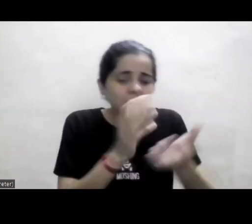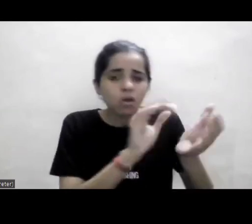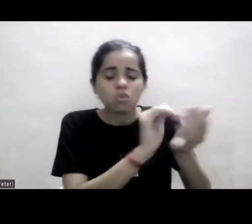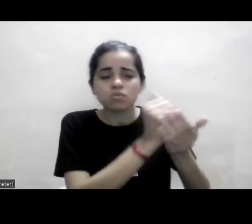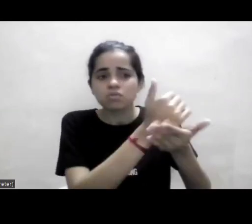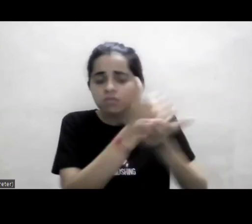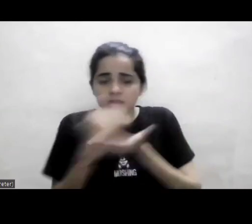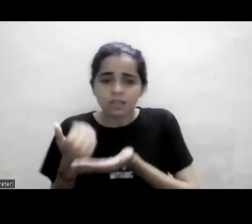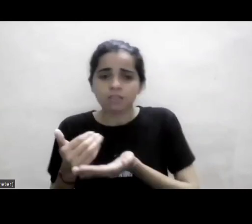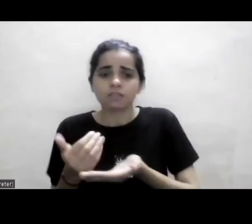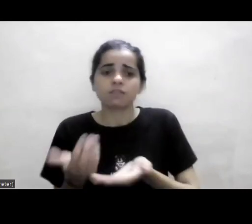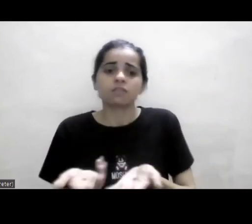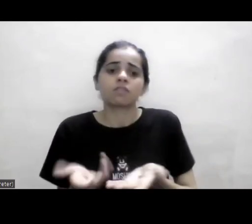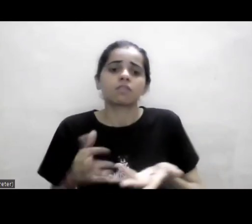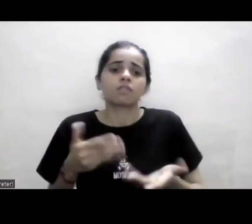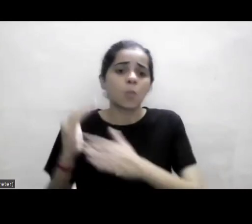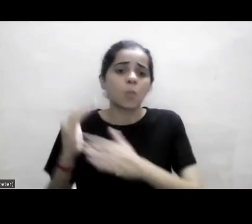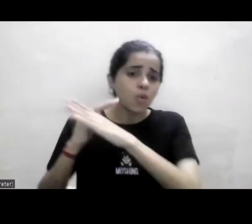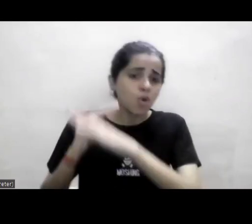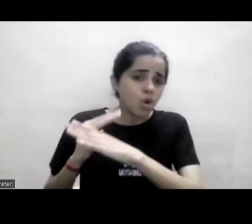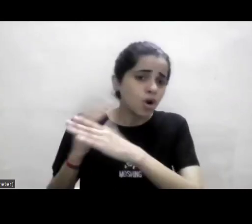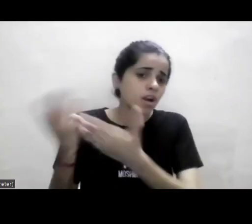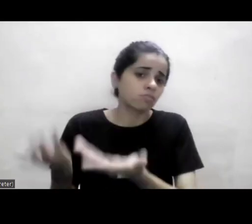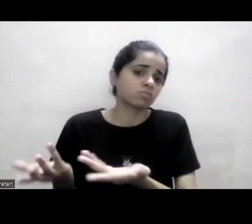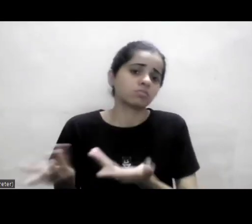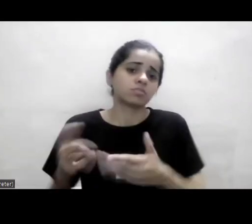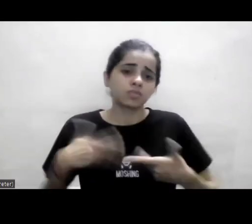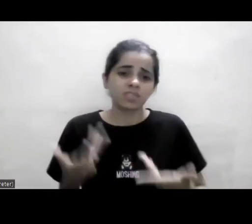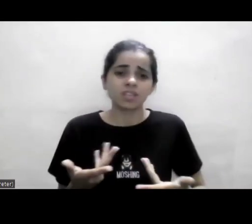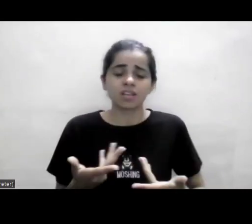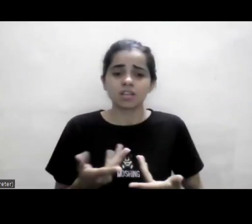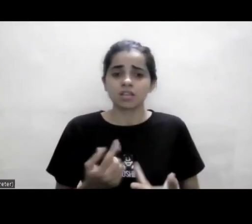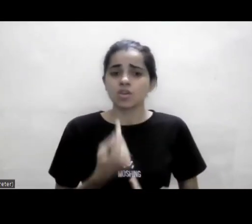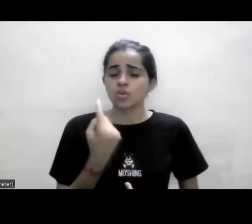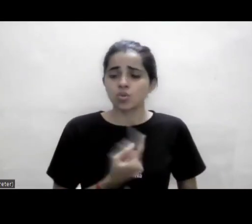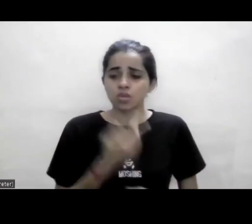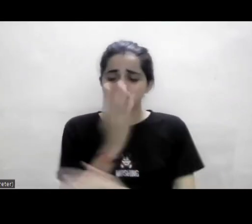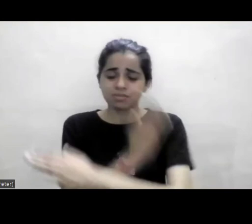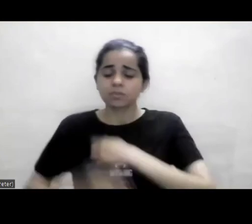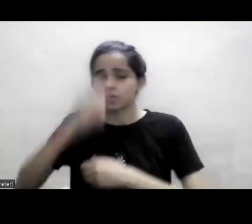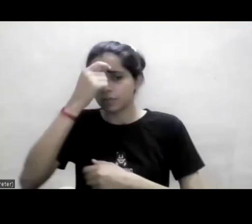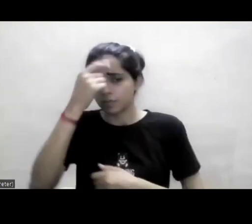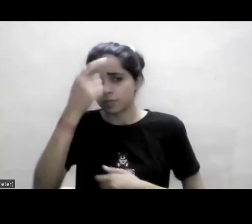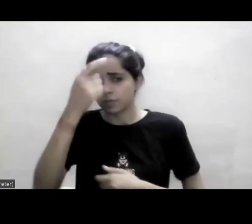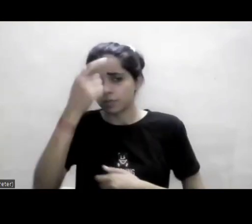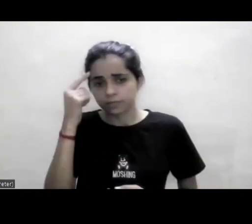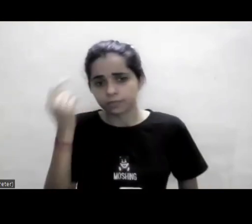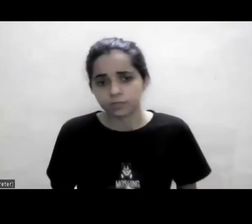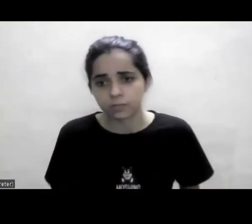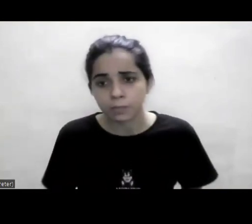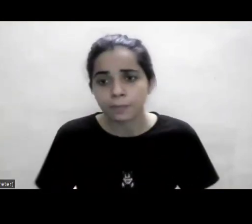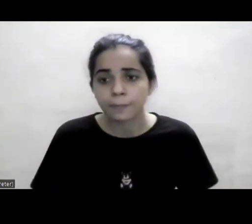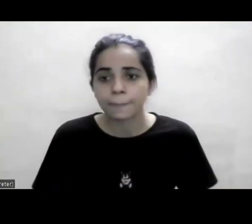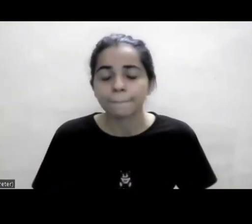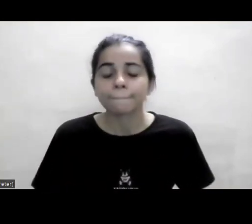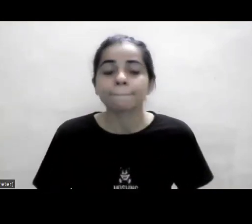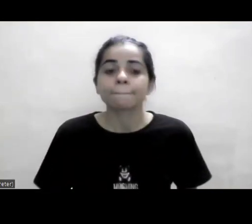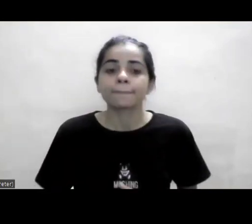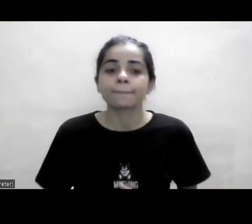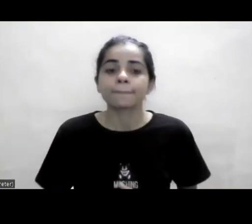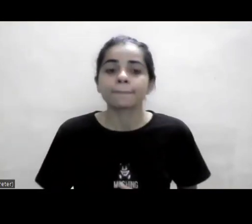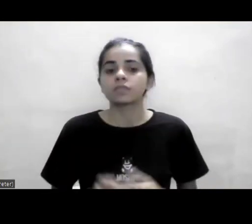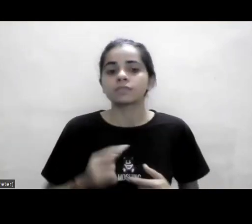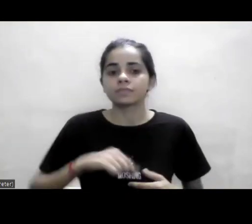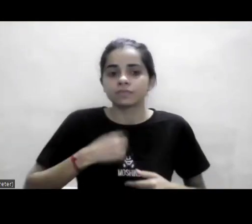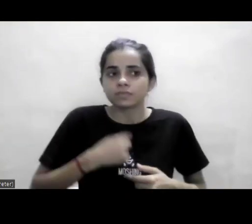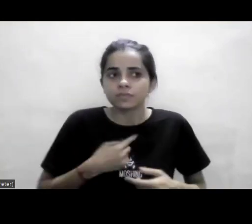also needs to be looked at where, you know, how would you represent it? Is it always about finding a